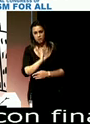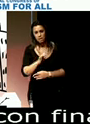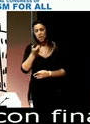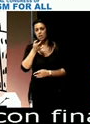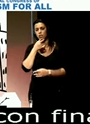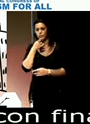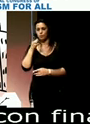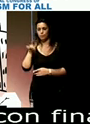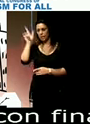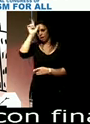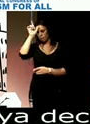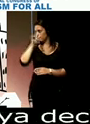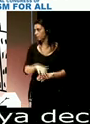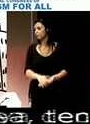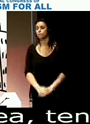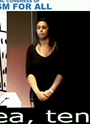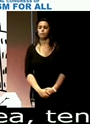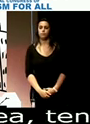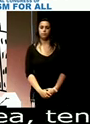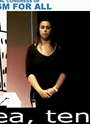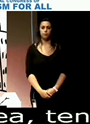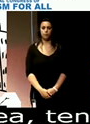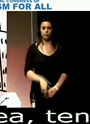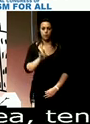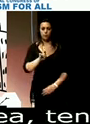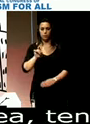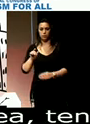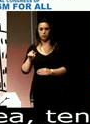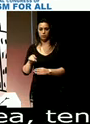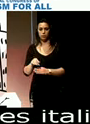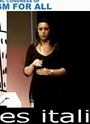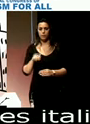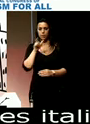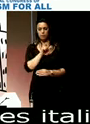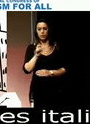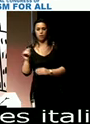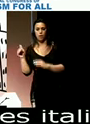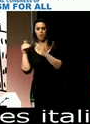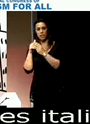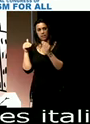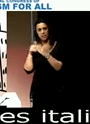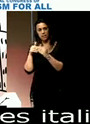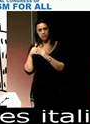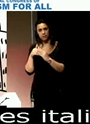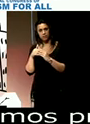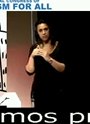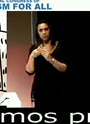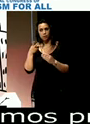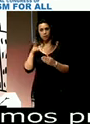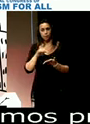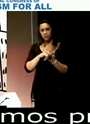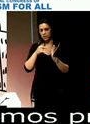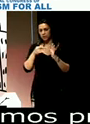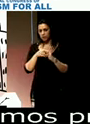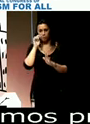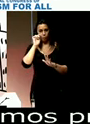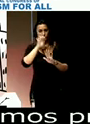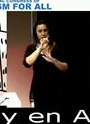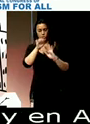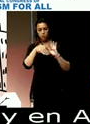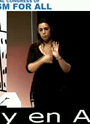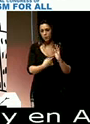The customer of our service are the entire touristic system and hospitality